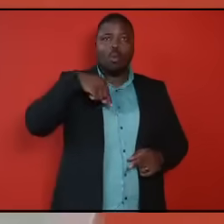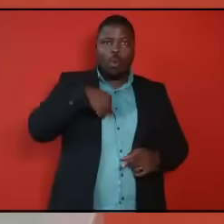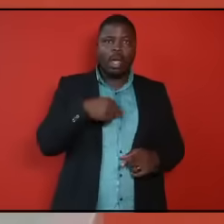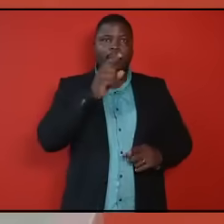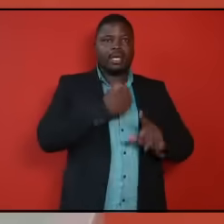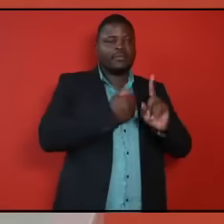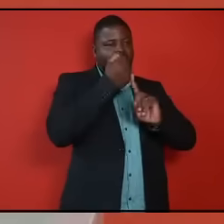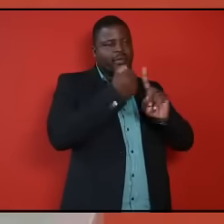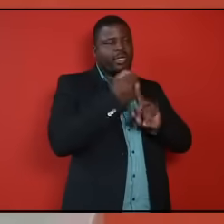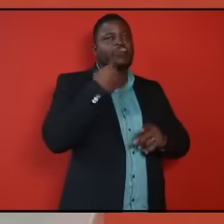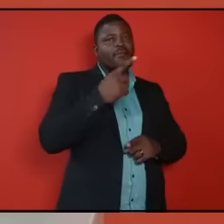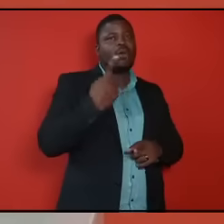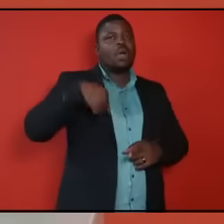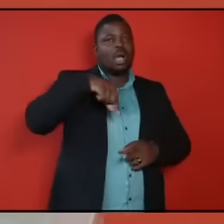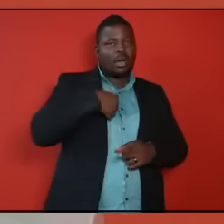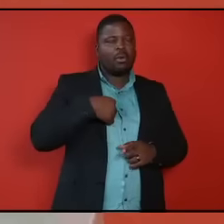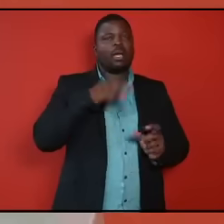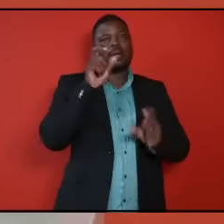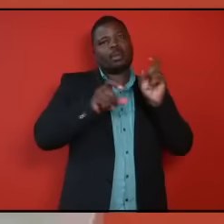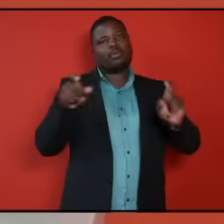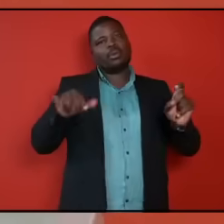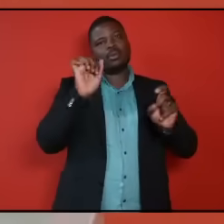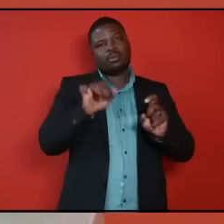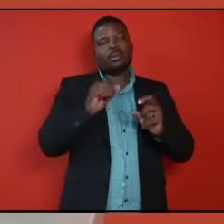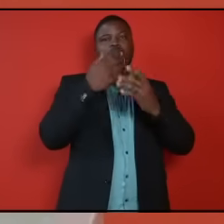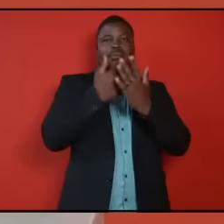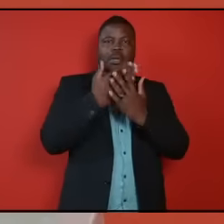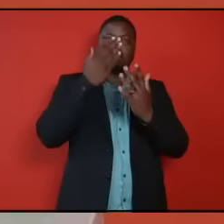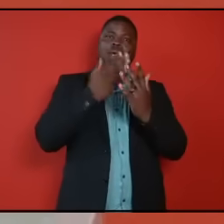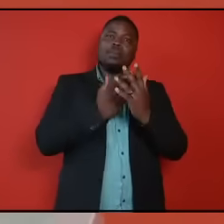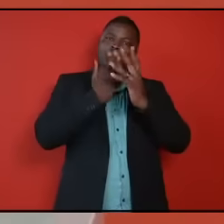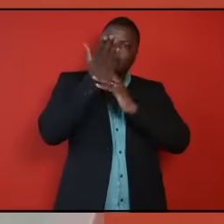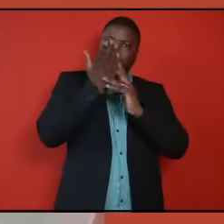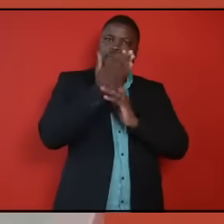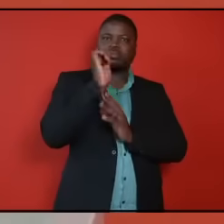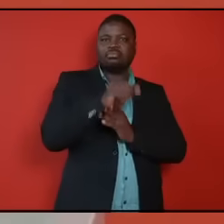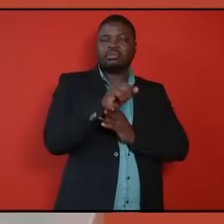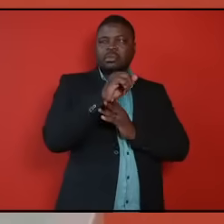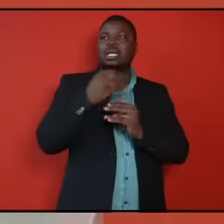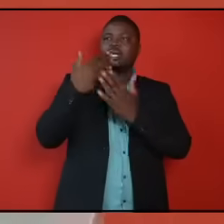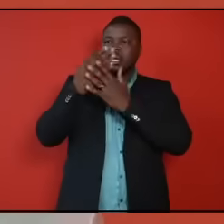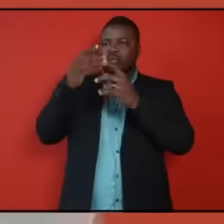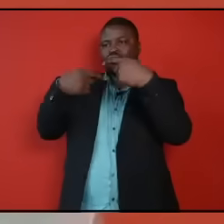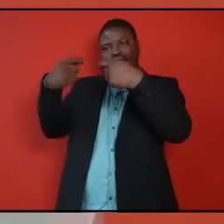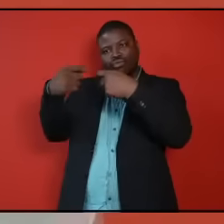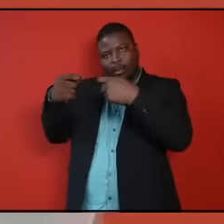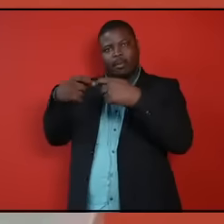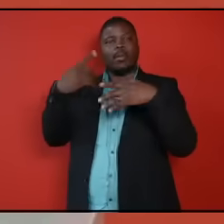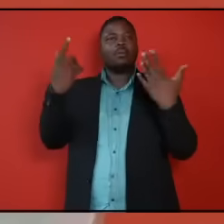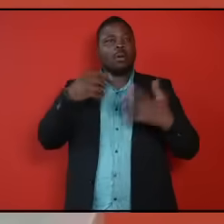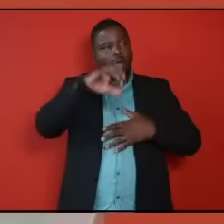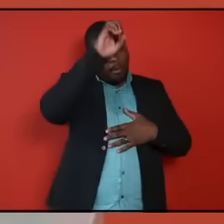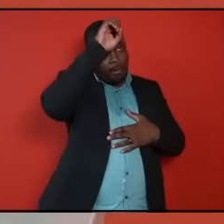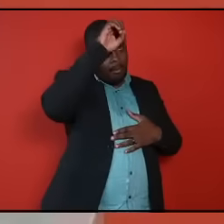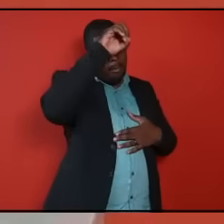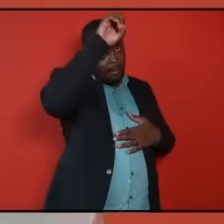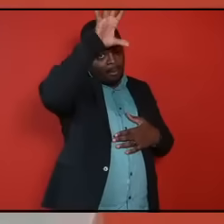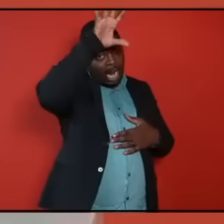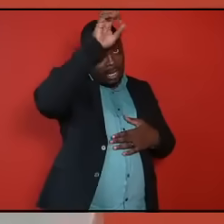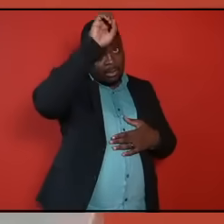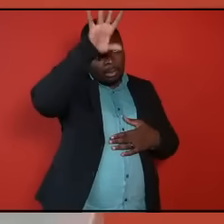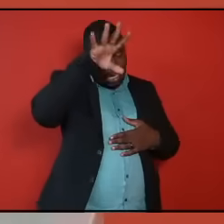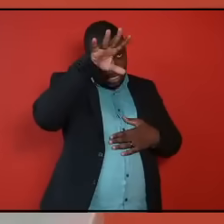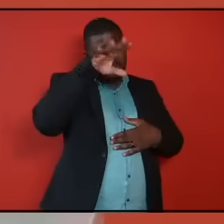to get a space in the shelves, in the minds. It must not be that my